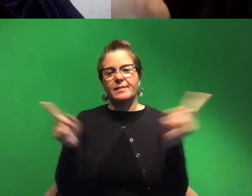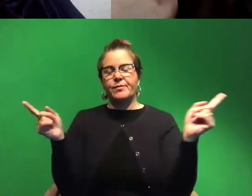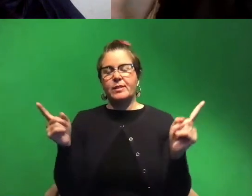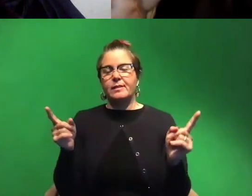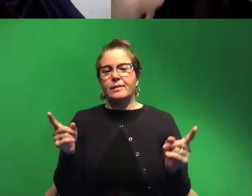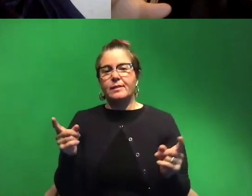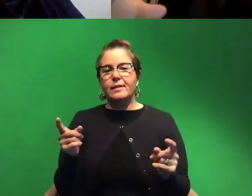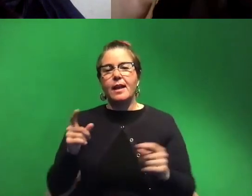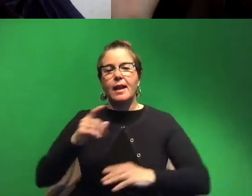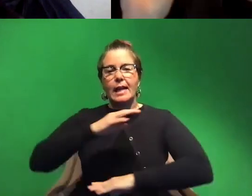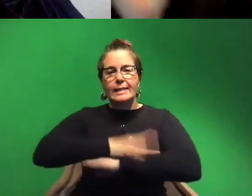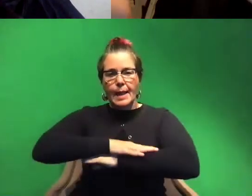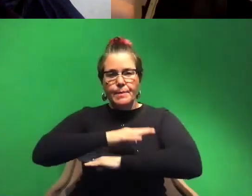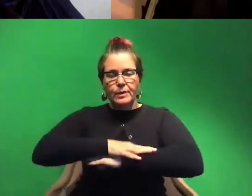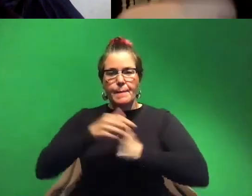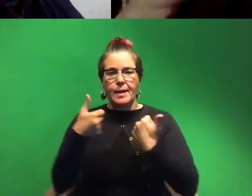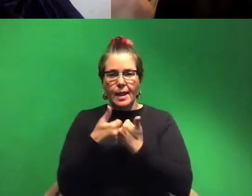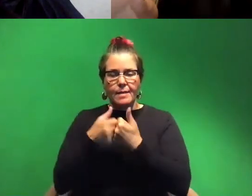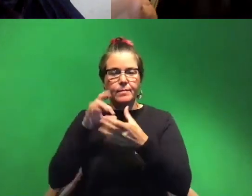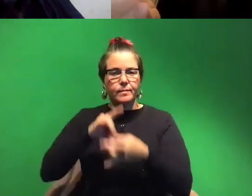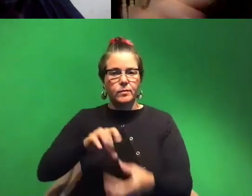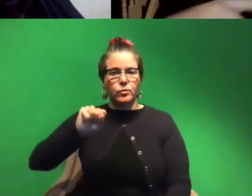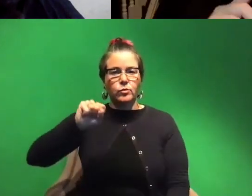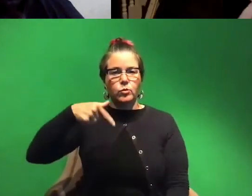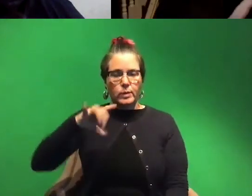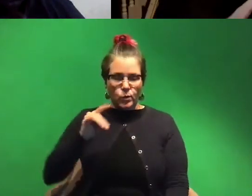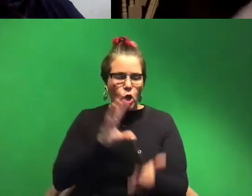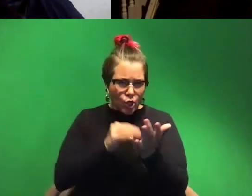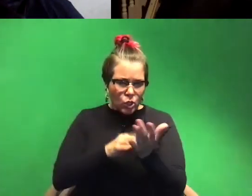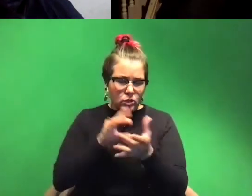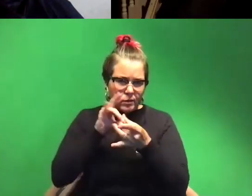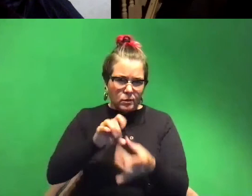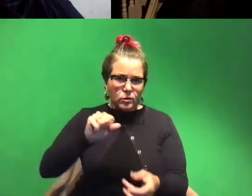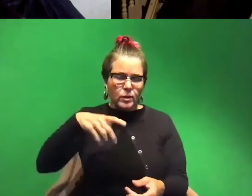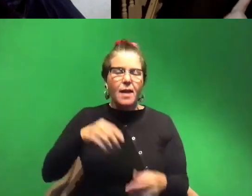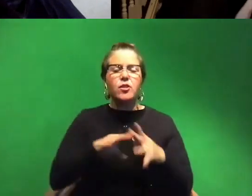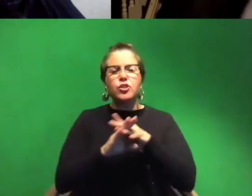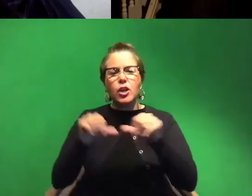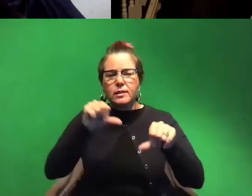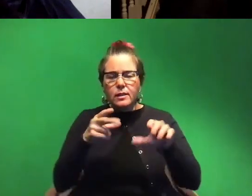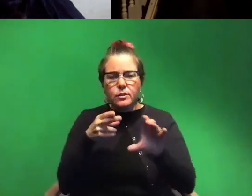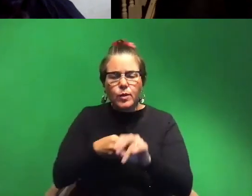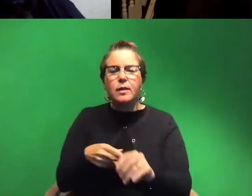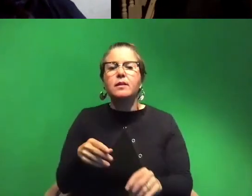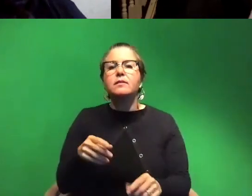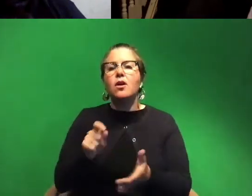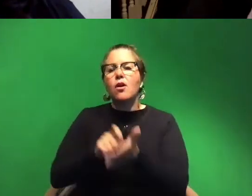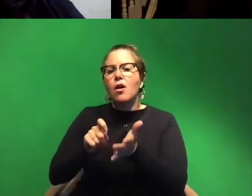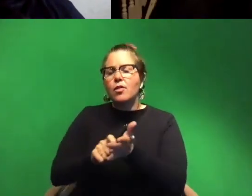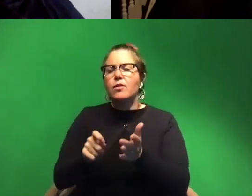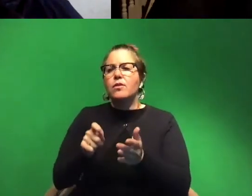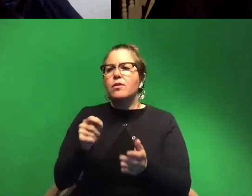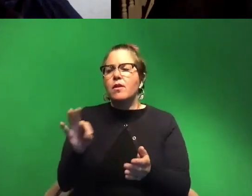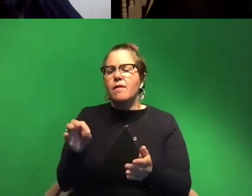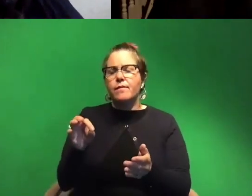a tabletop game about squid. So you'll learn about squid. We have a shark scientist joining us. We've got the author of